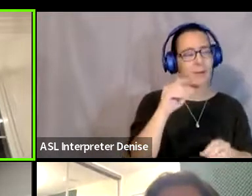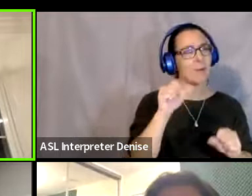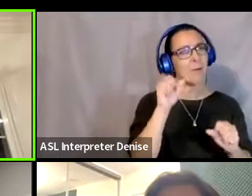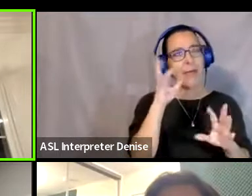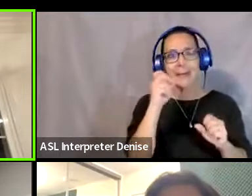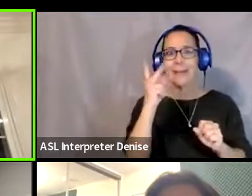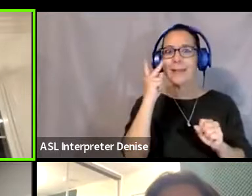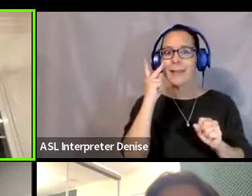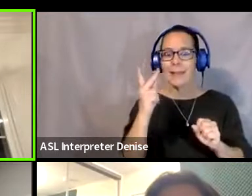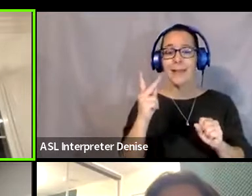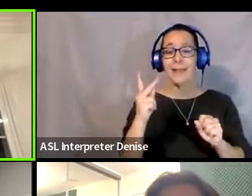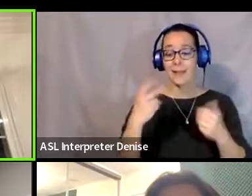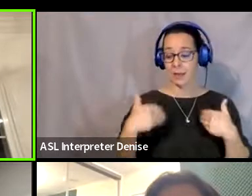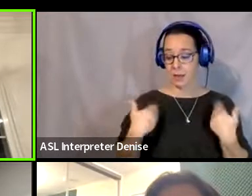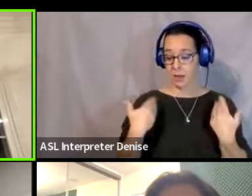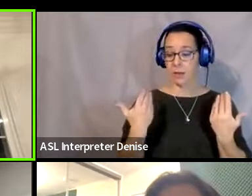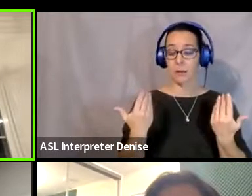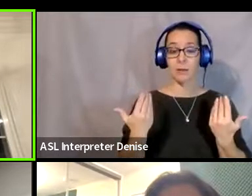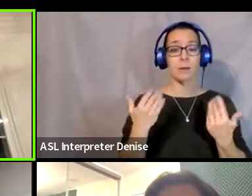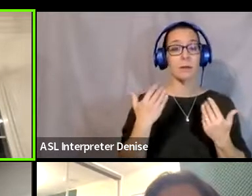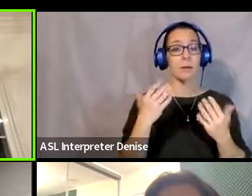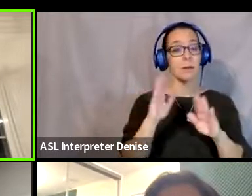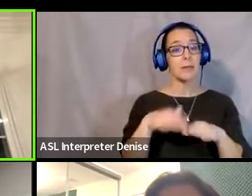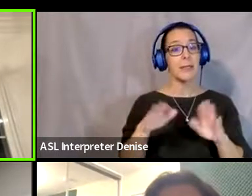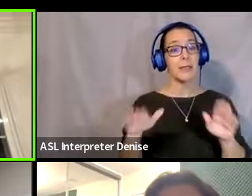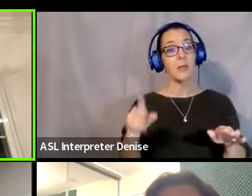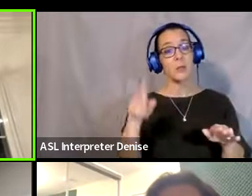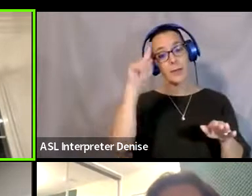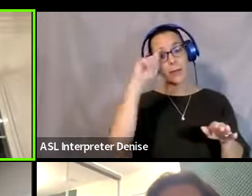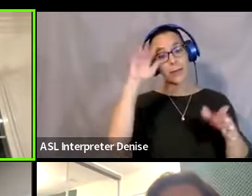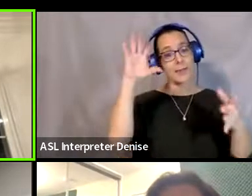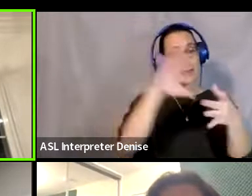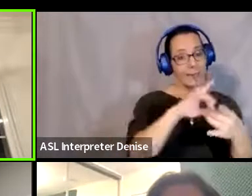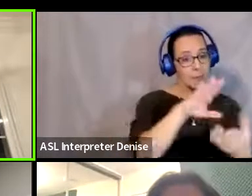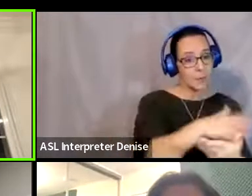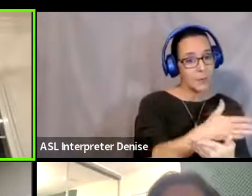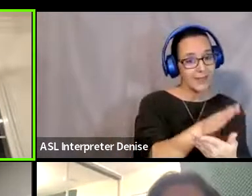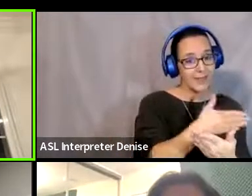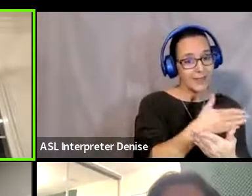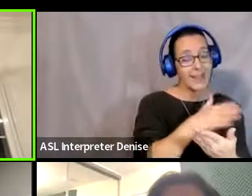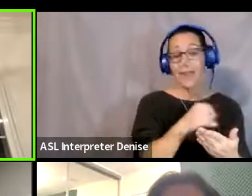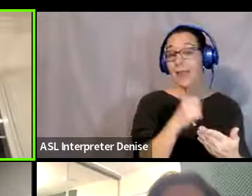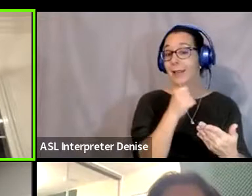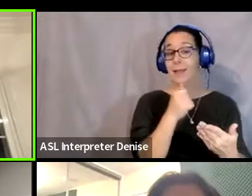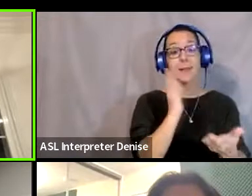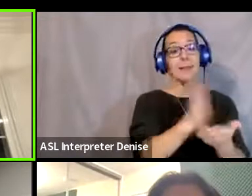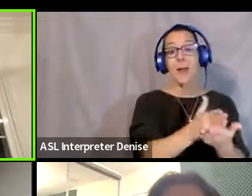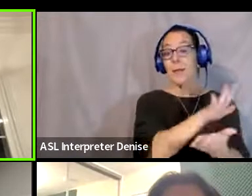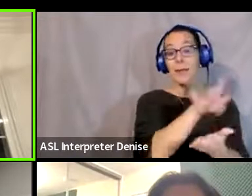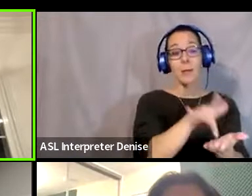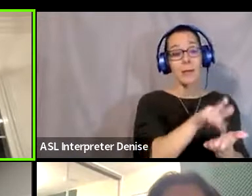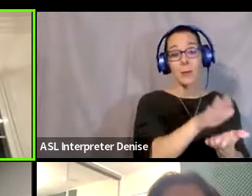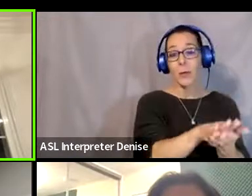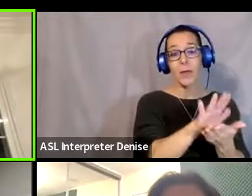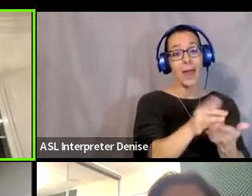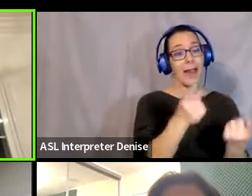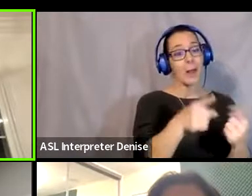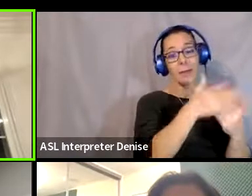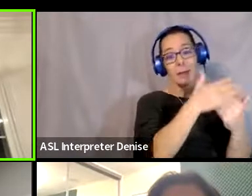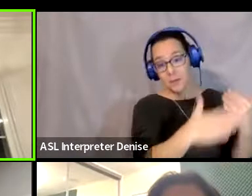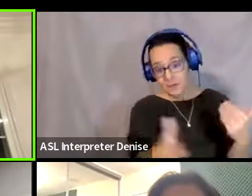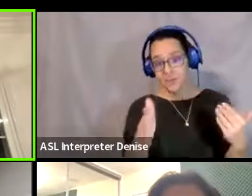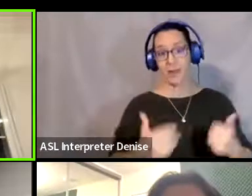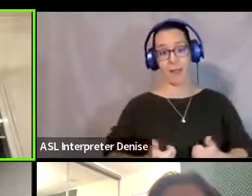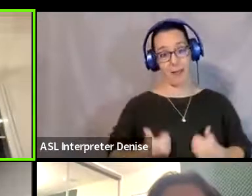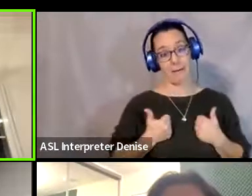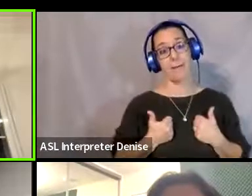music and have that piece in their life. And that's something that's a lifelong piece. It's not just a middle school piece. So we're so very proud. We